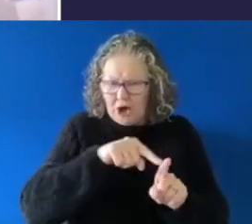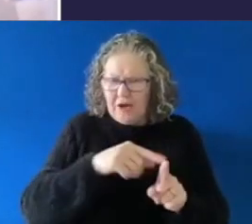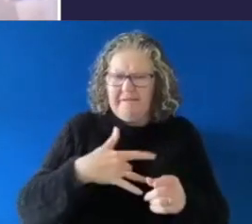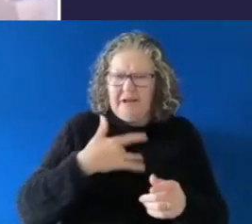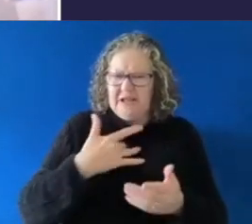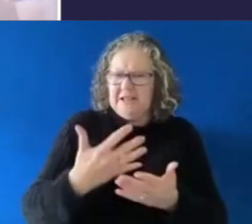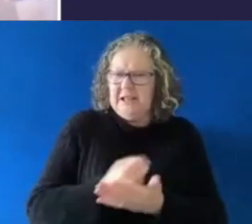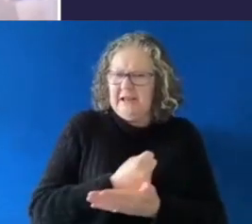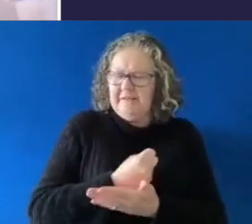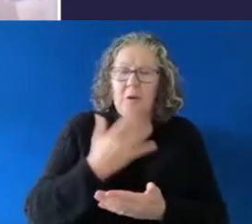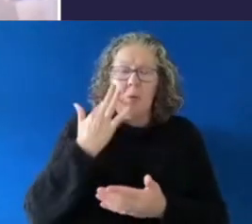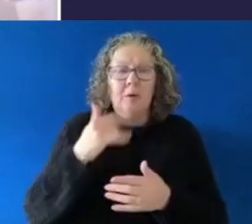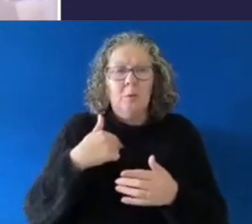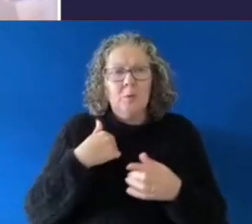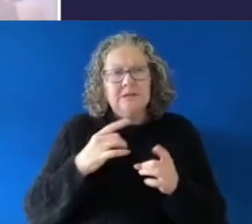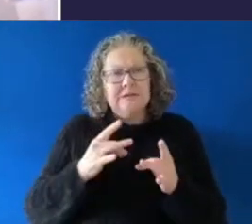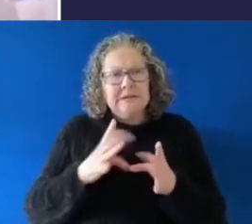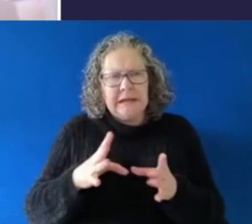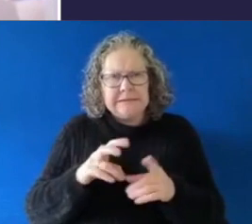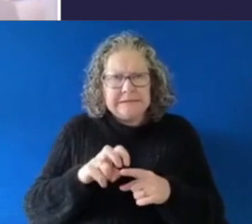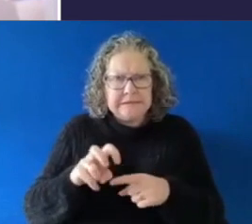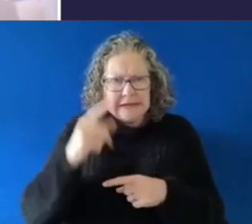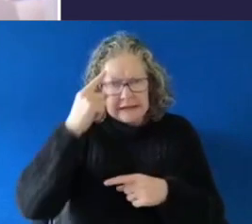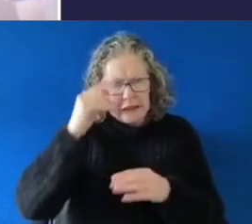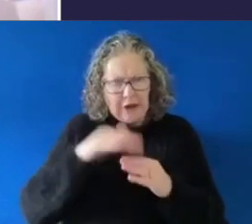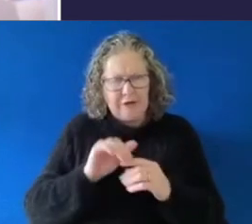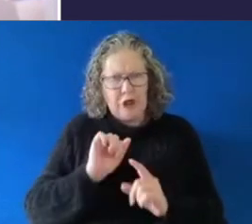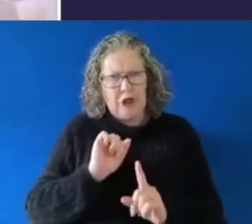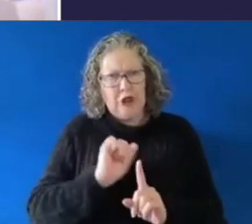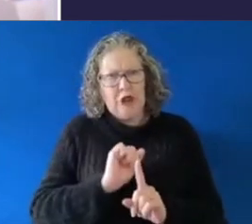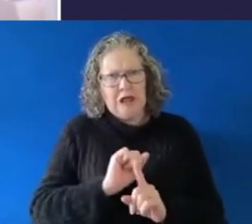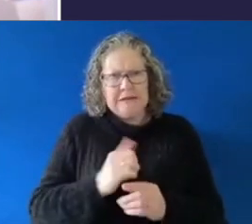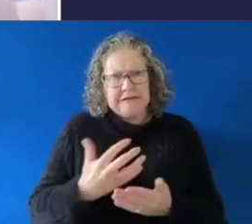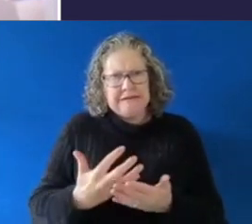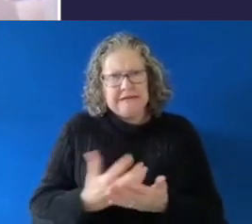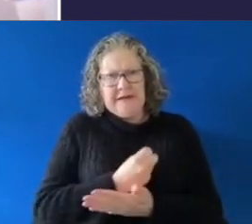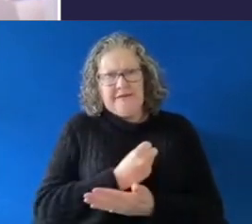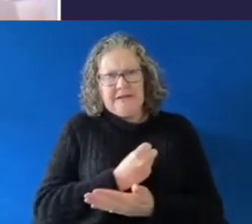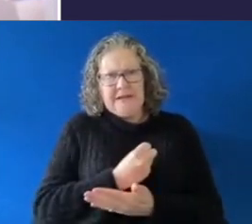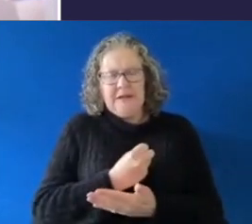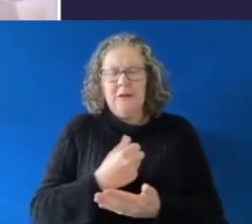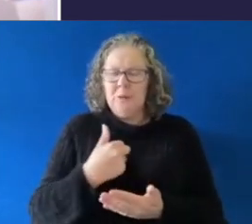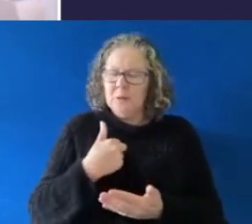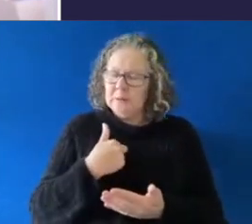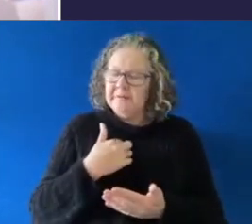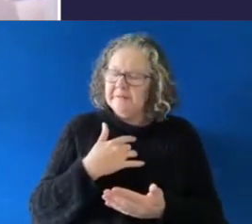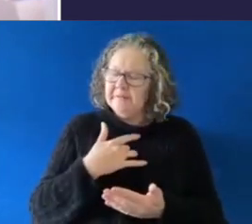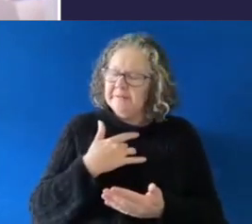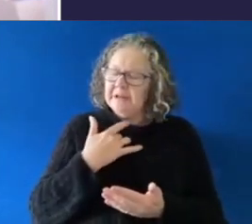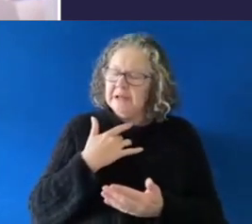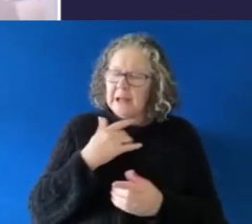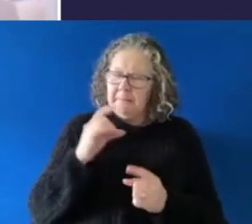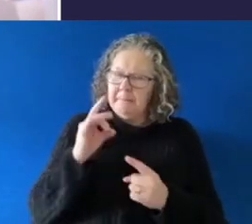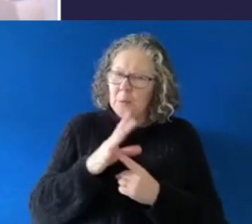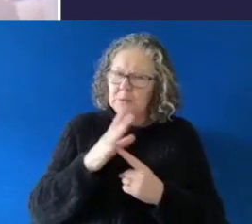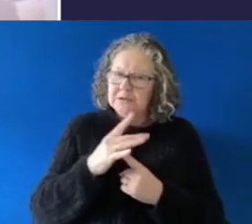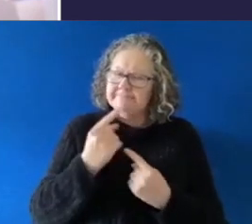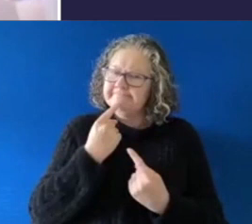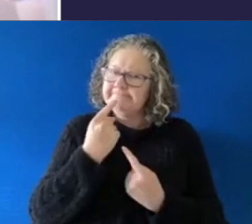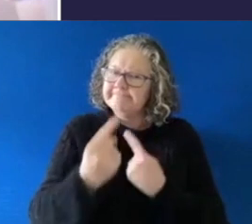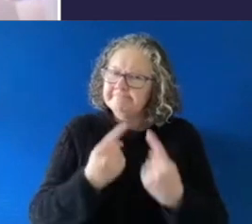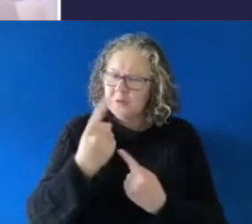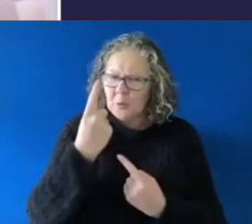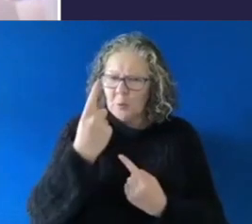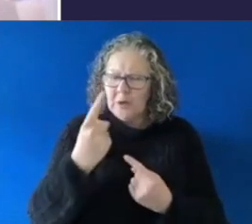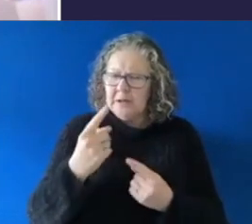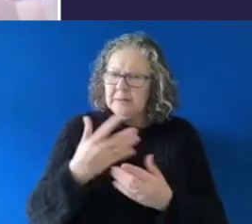on this journey, we were thinking about her safety, and I feel like a really important message, one of the